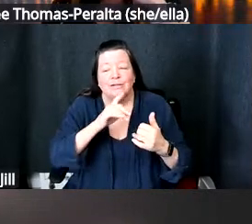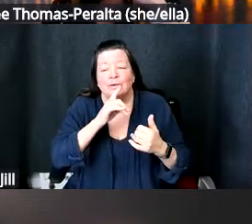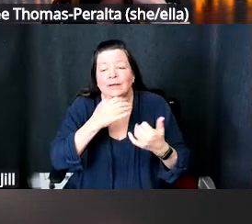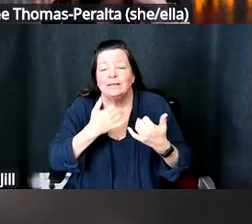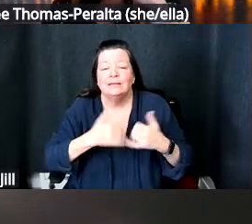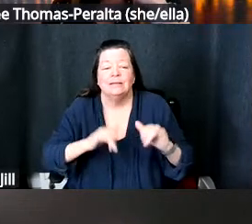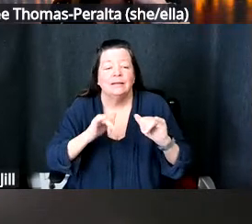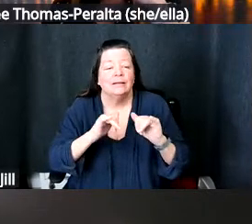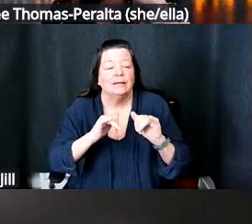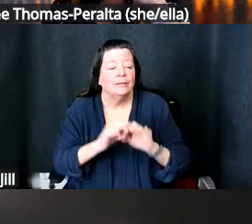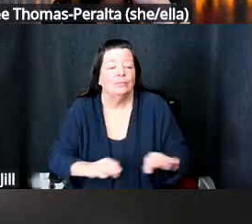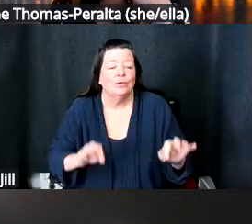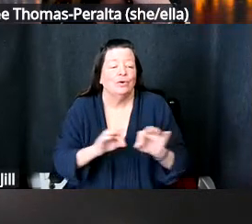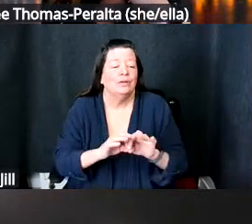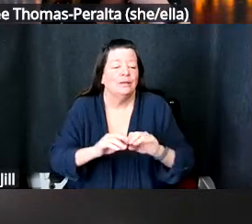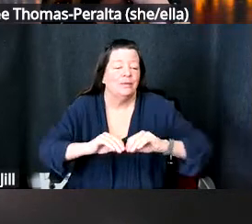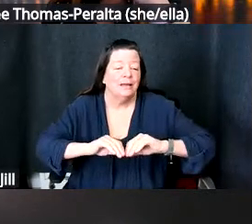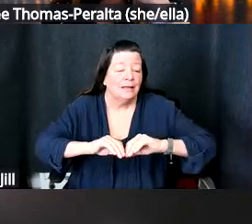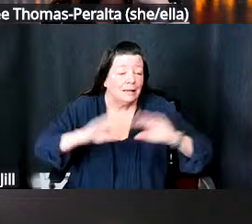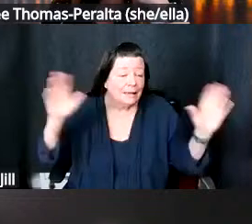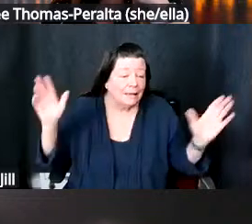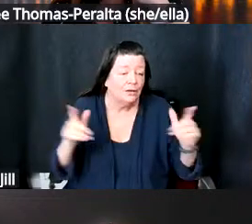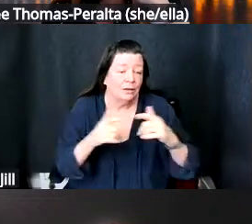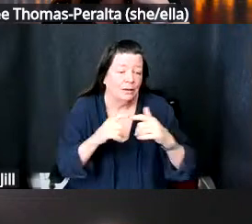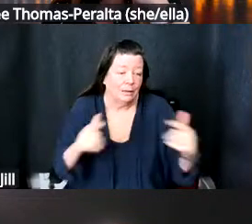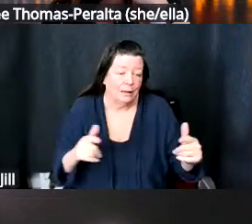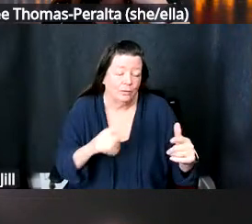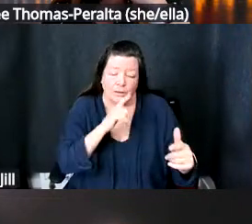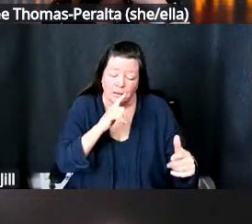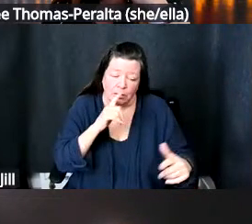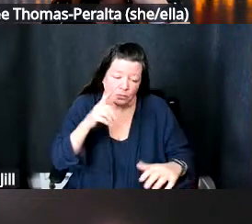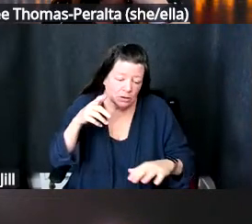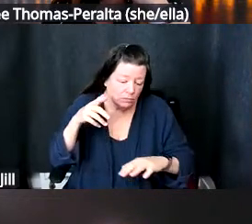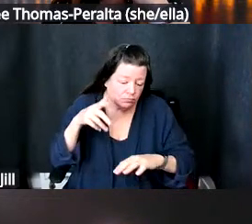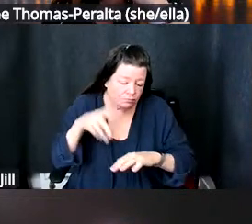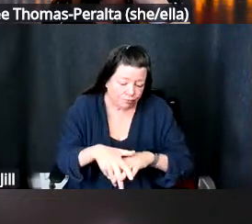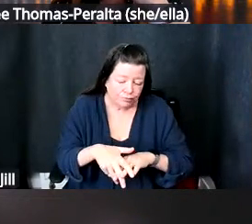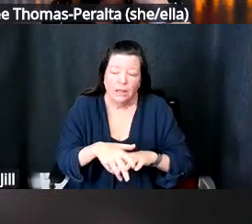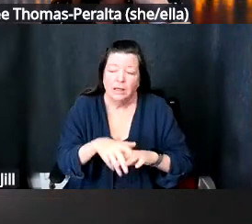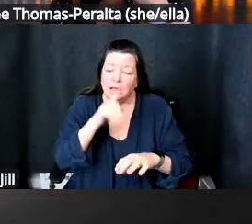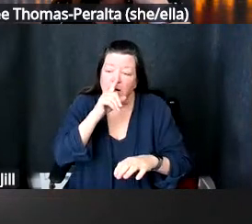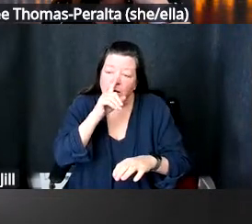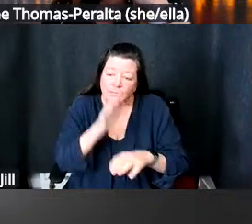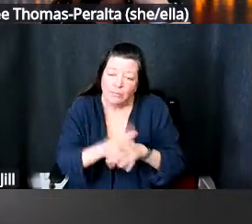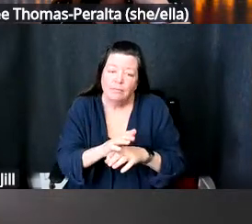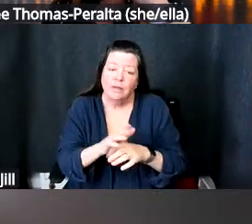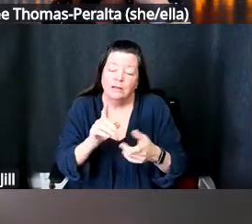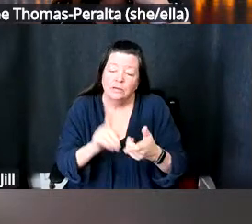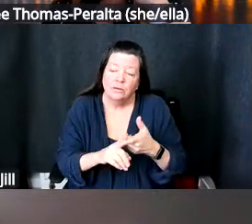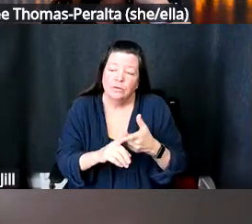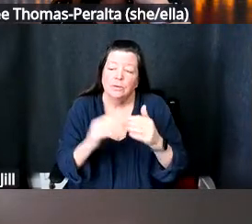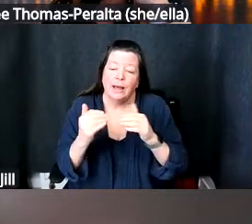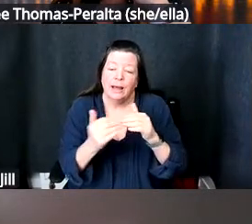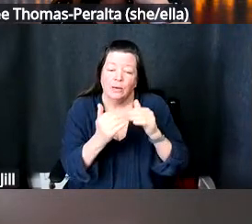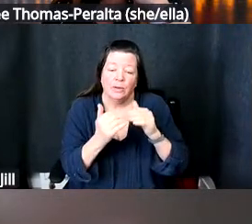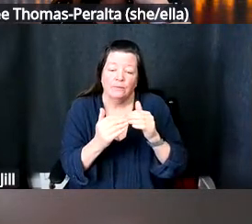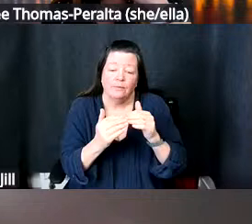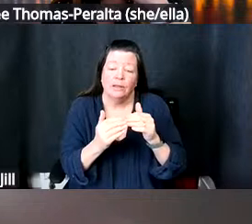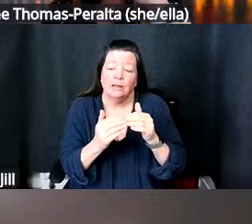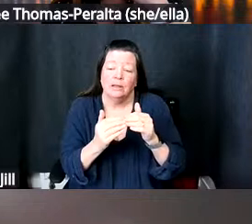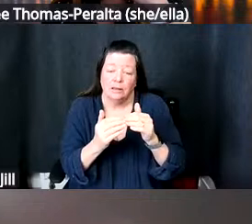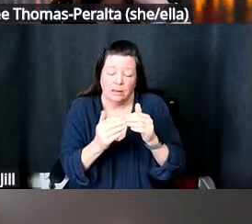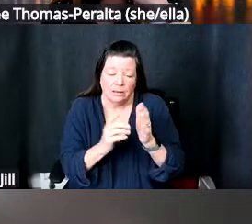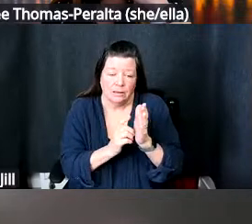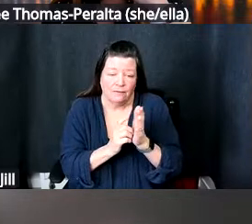very clear in the language and to cement the commitment to equitable development in the language